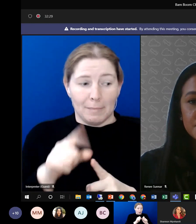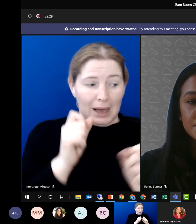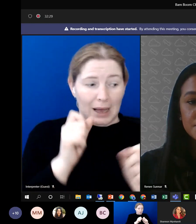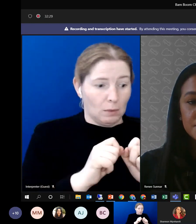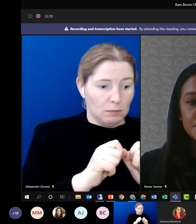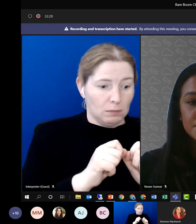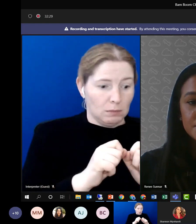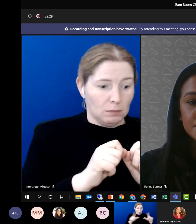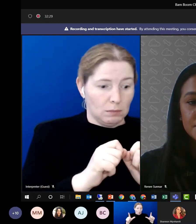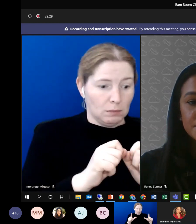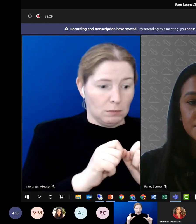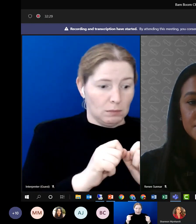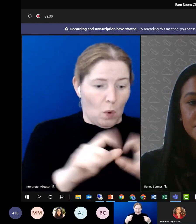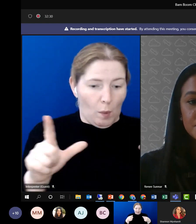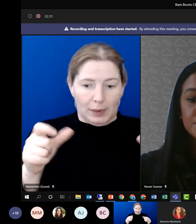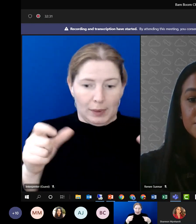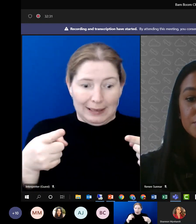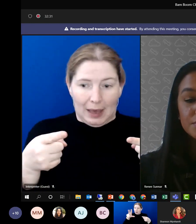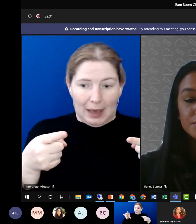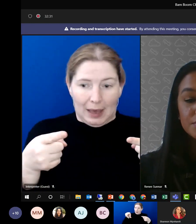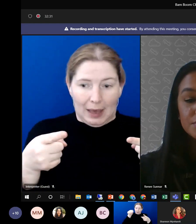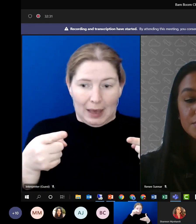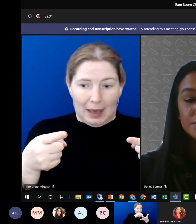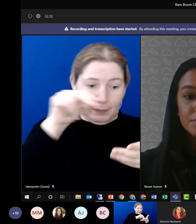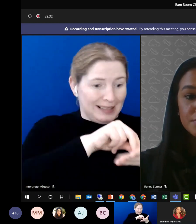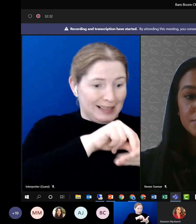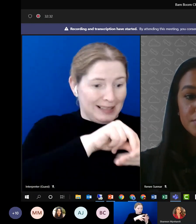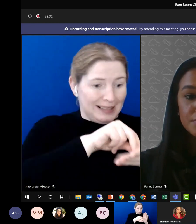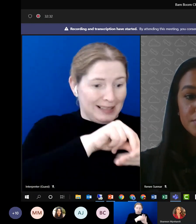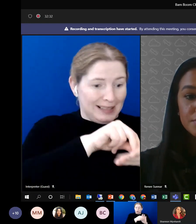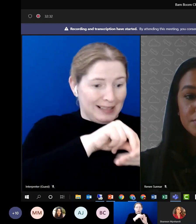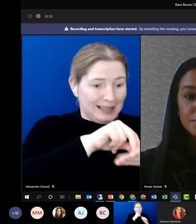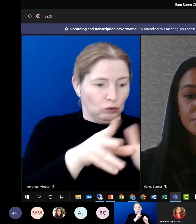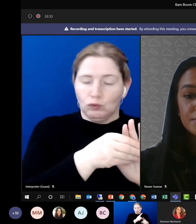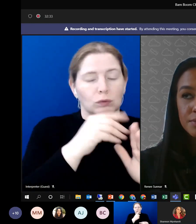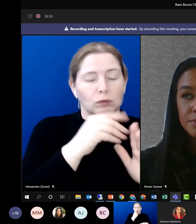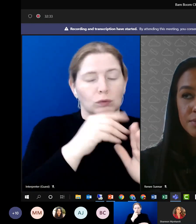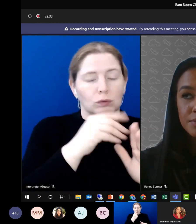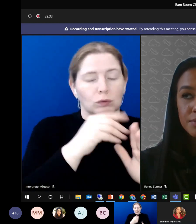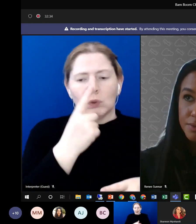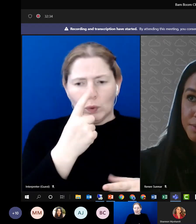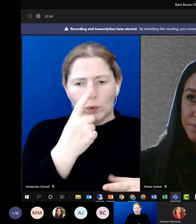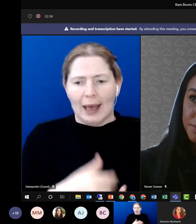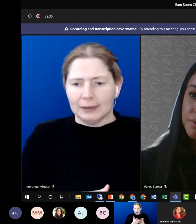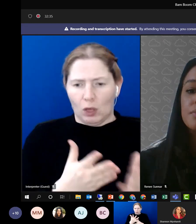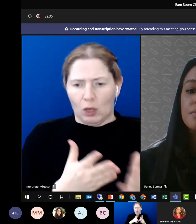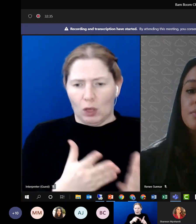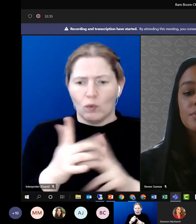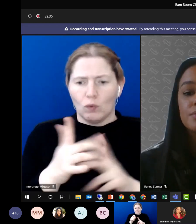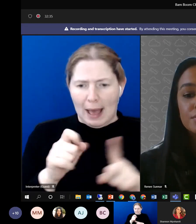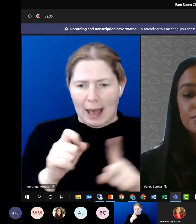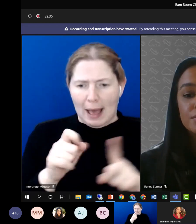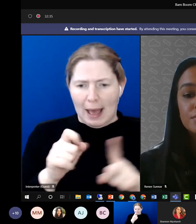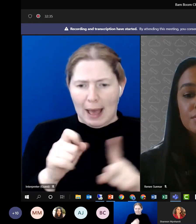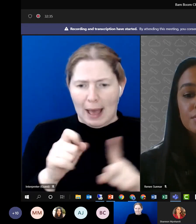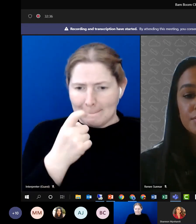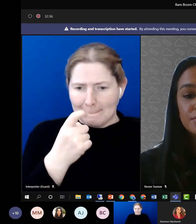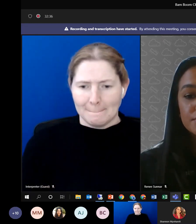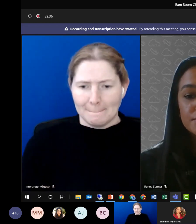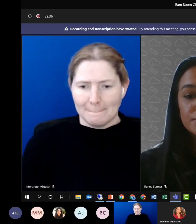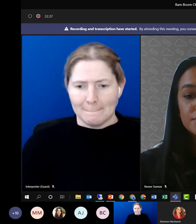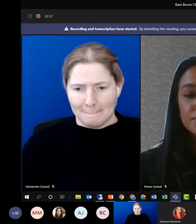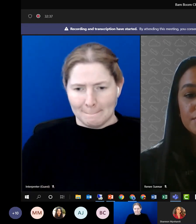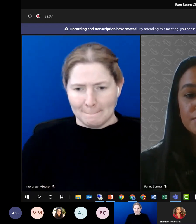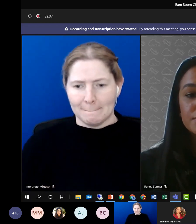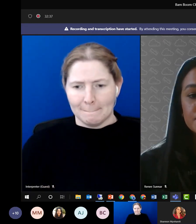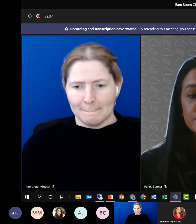email, get the attachment from the email, and then send it to Expense Management, the app, and create an expense from